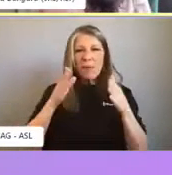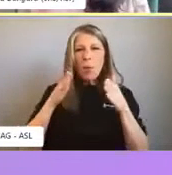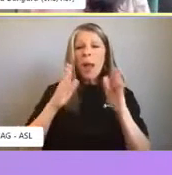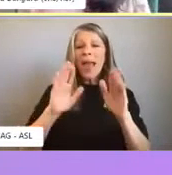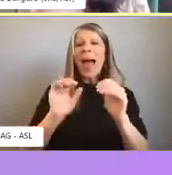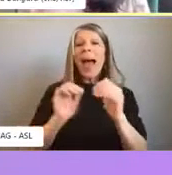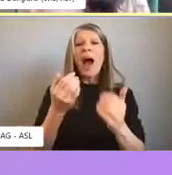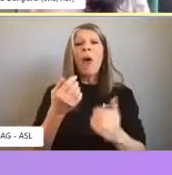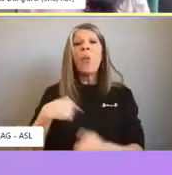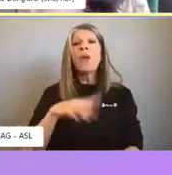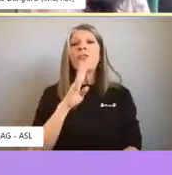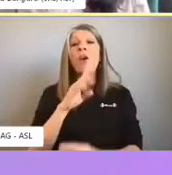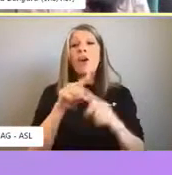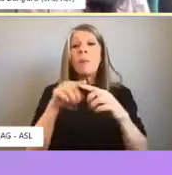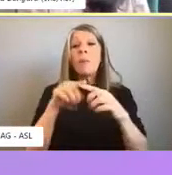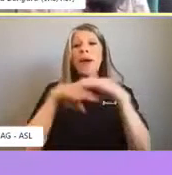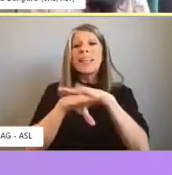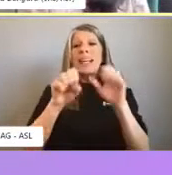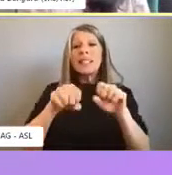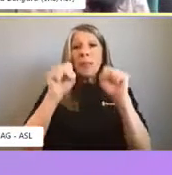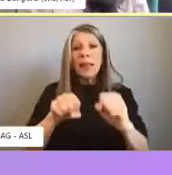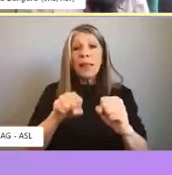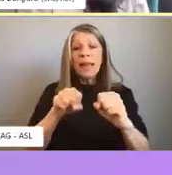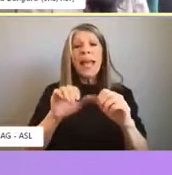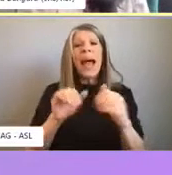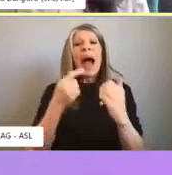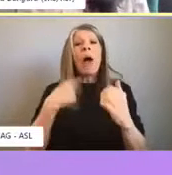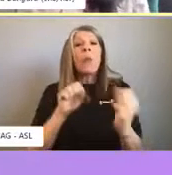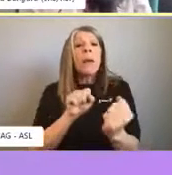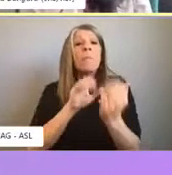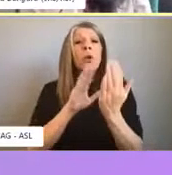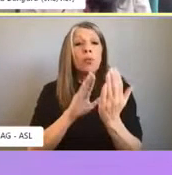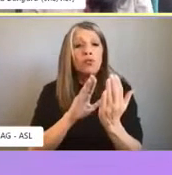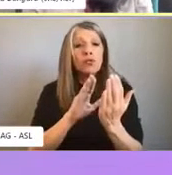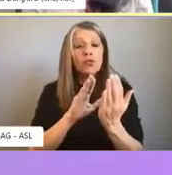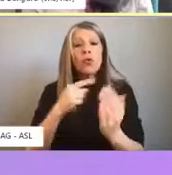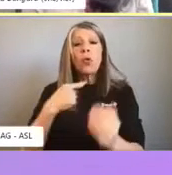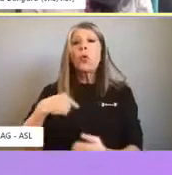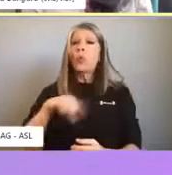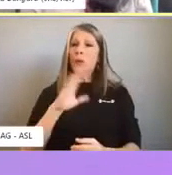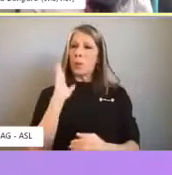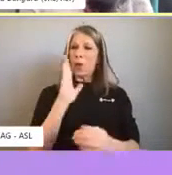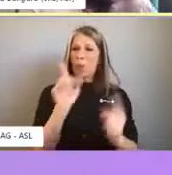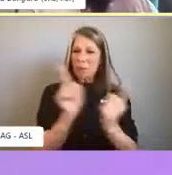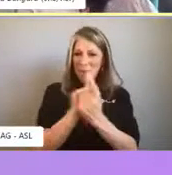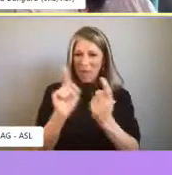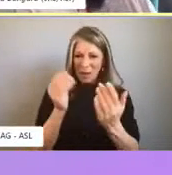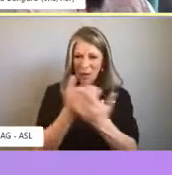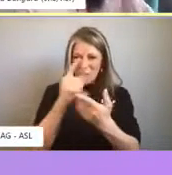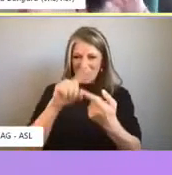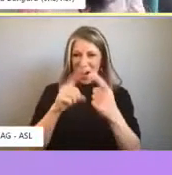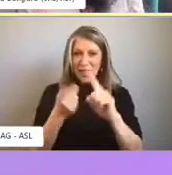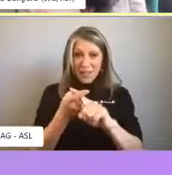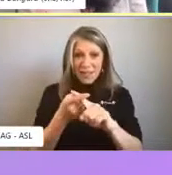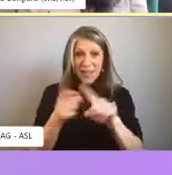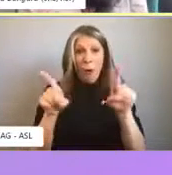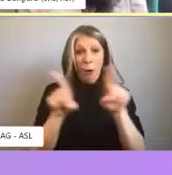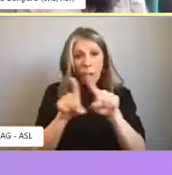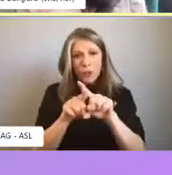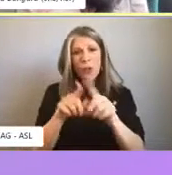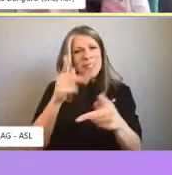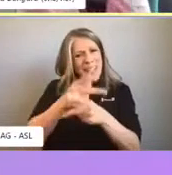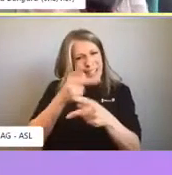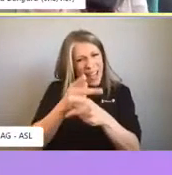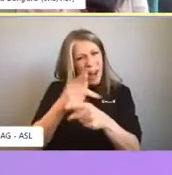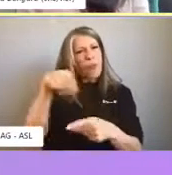we talk about accessibility and approach it. We're going to make some friends, and then we're going to nurture those